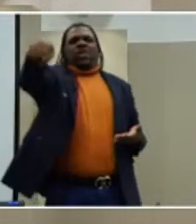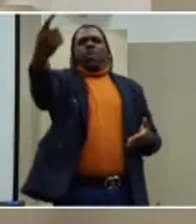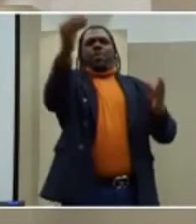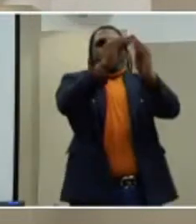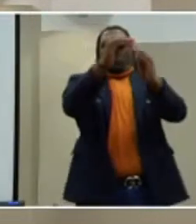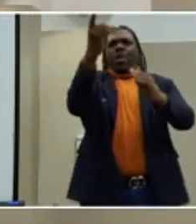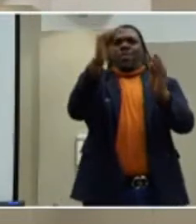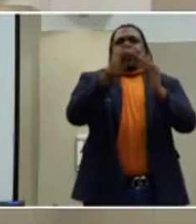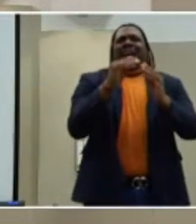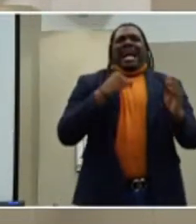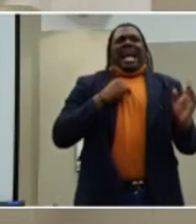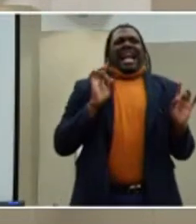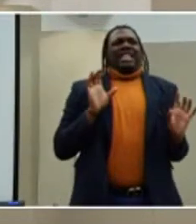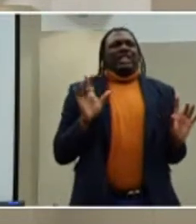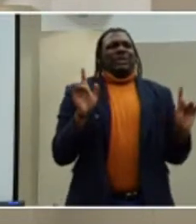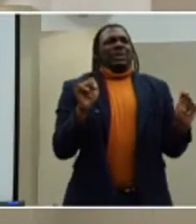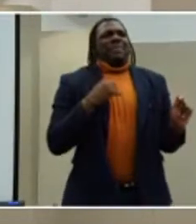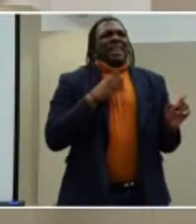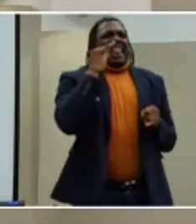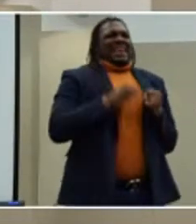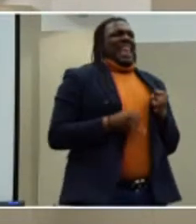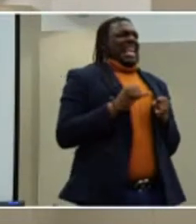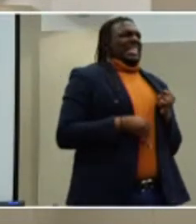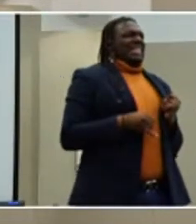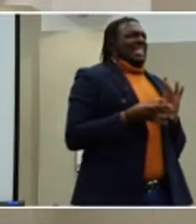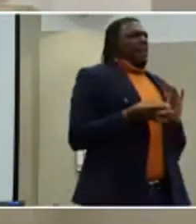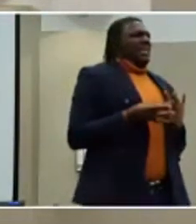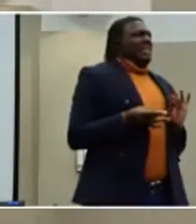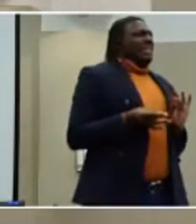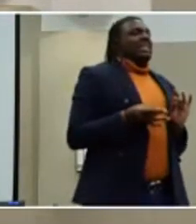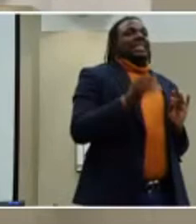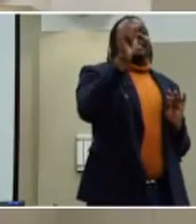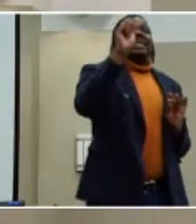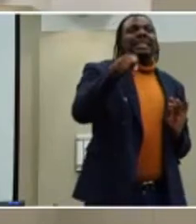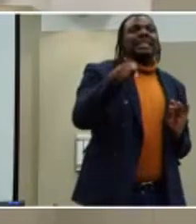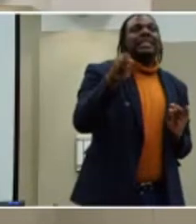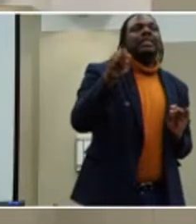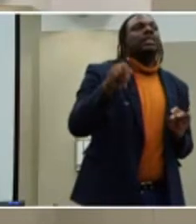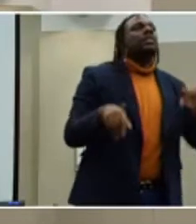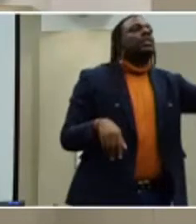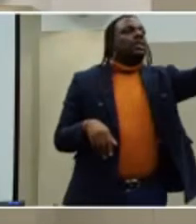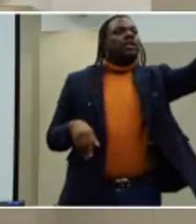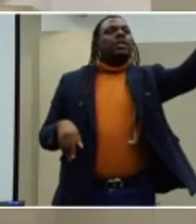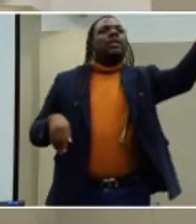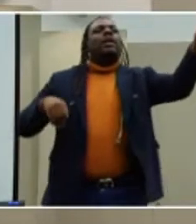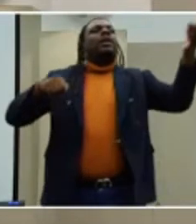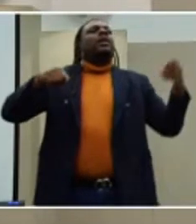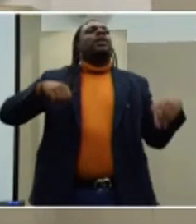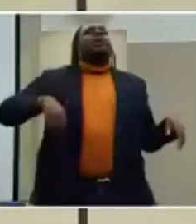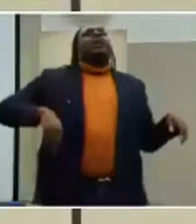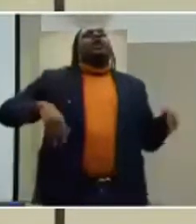more. I hate to do this, but this is our last one. Yes, sir. Yes, ma'am. Sir.